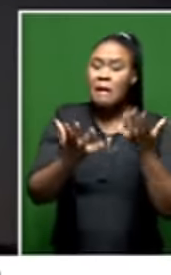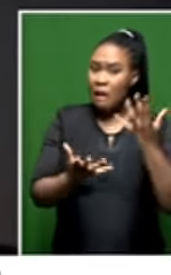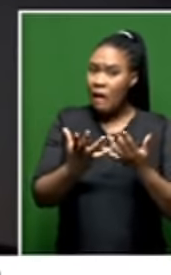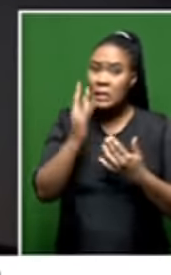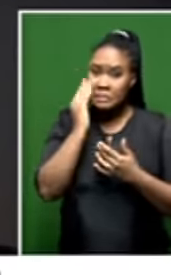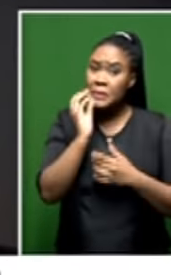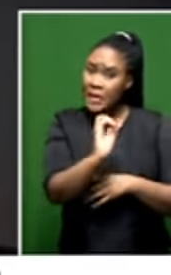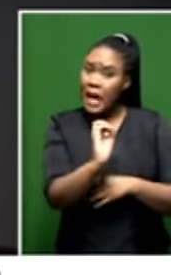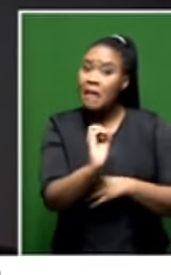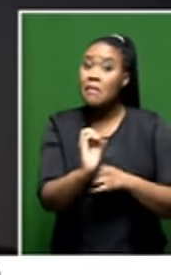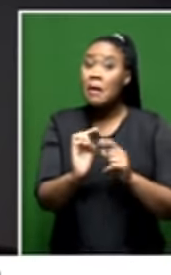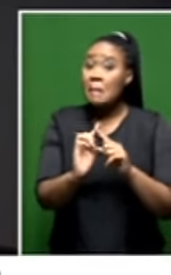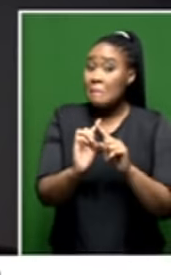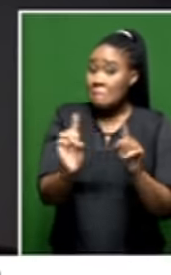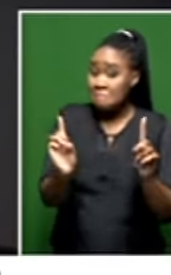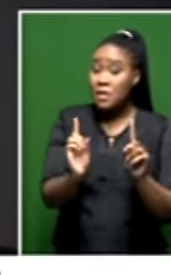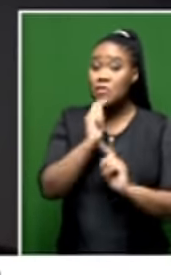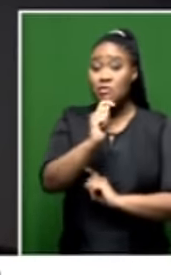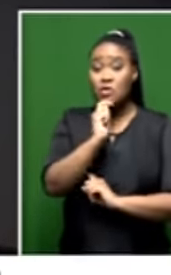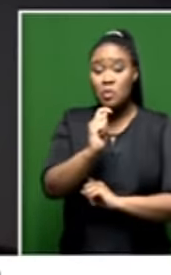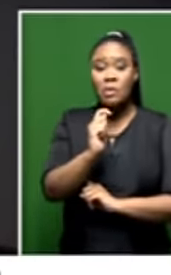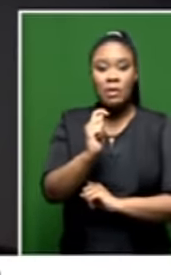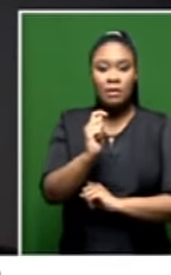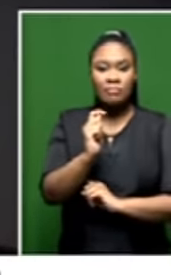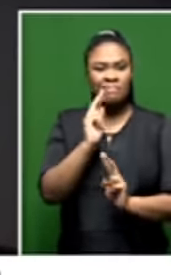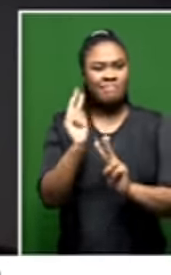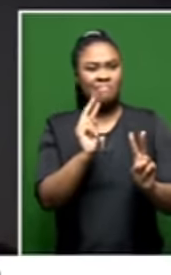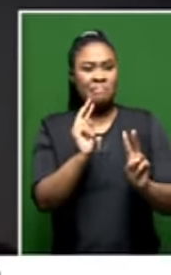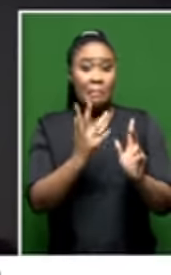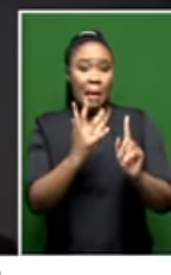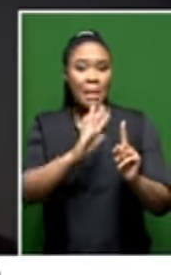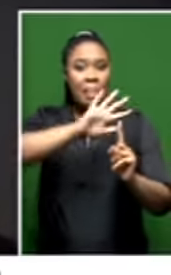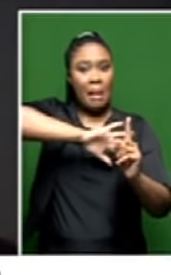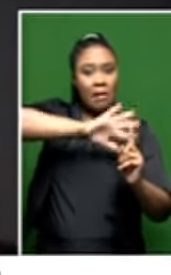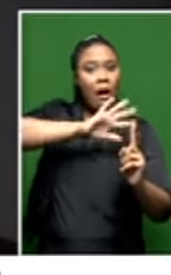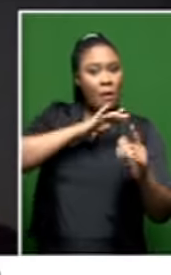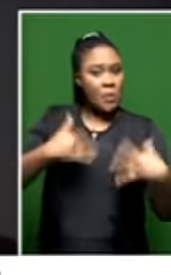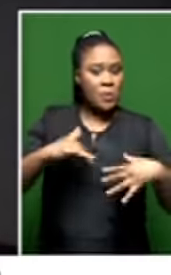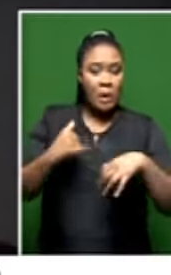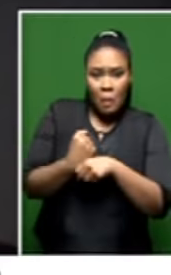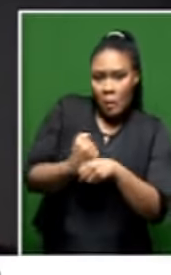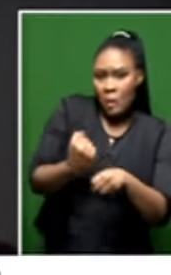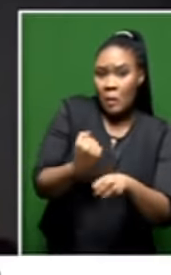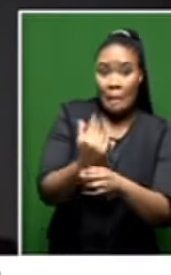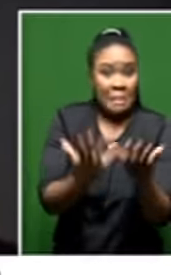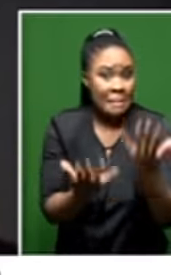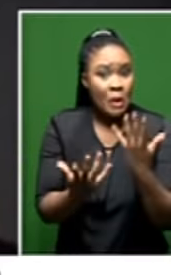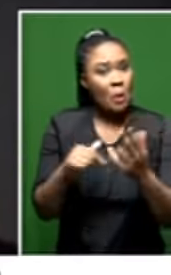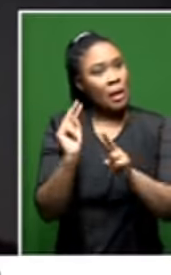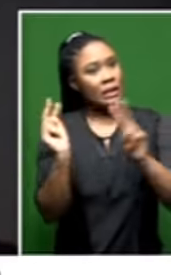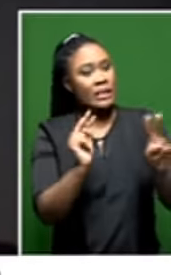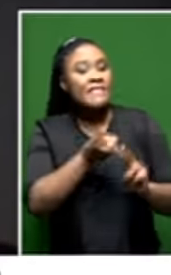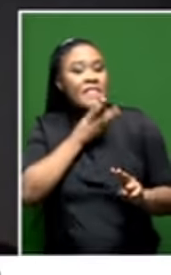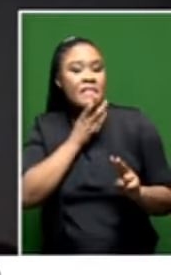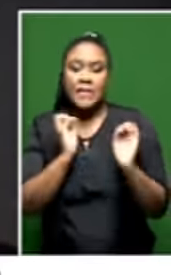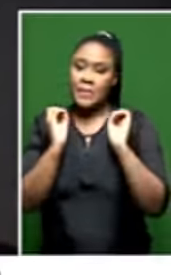unseen things that are going on in a less official way in the background. Mm-hmm. But I would say